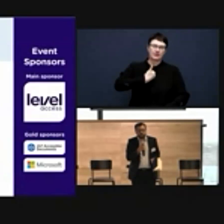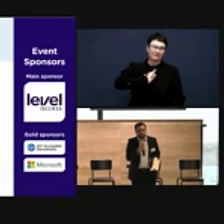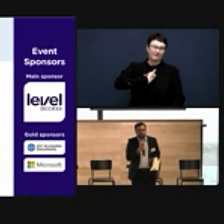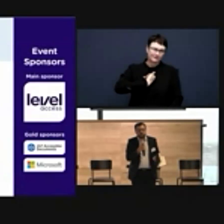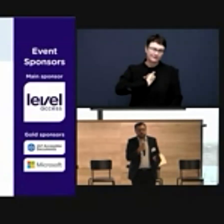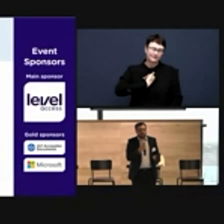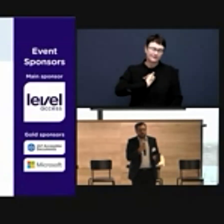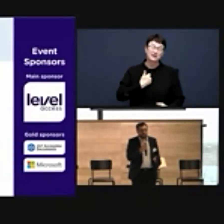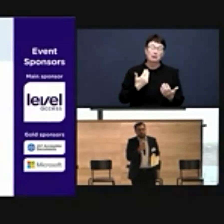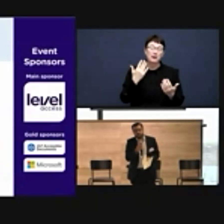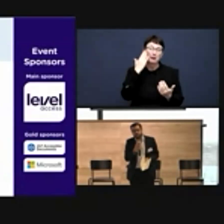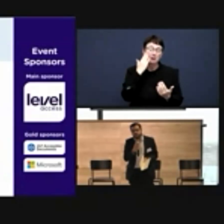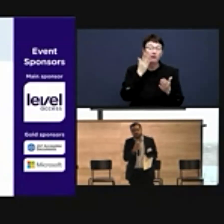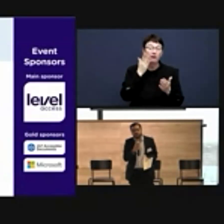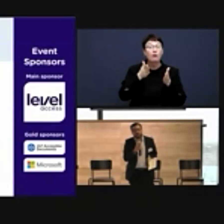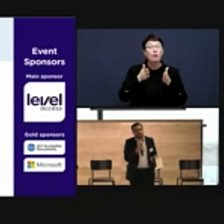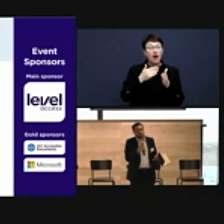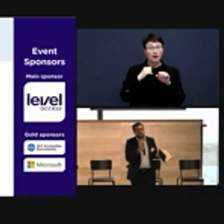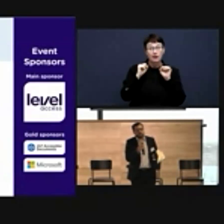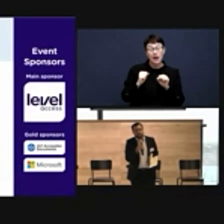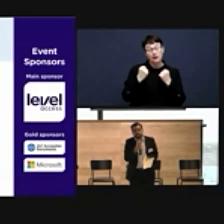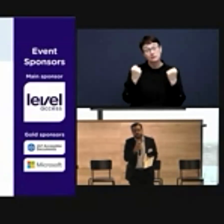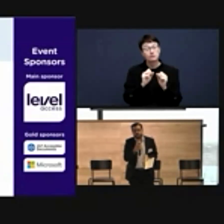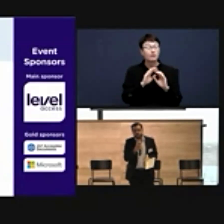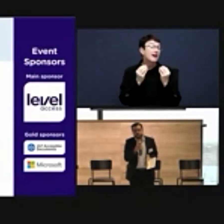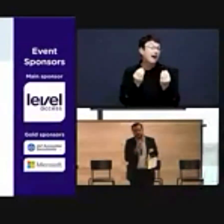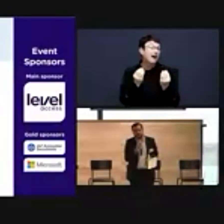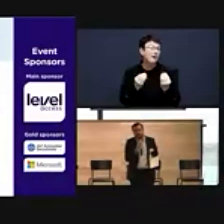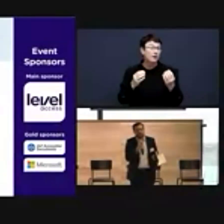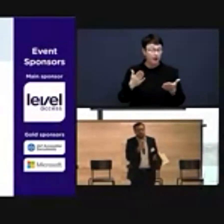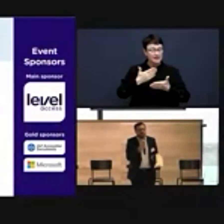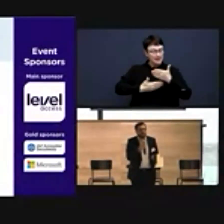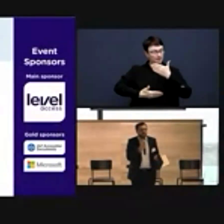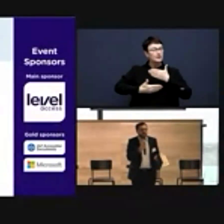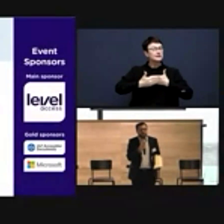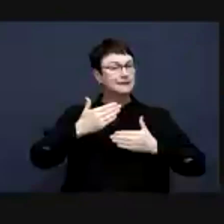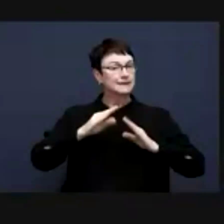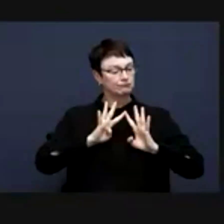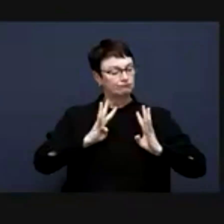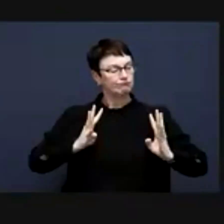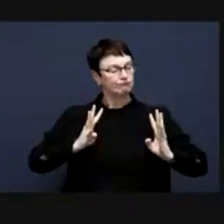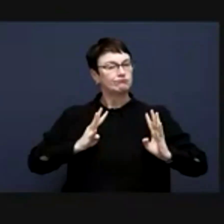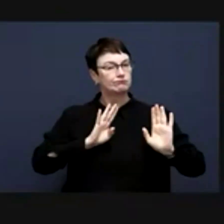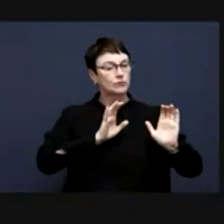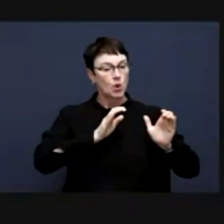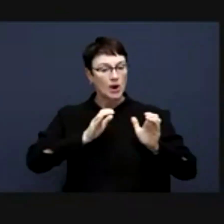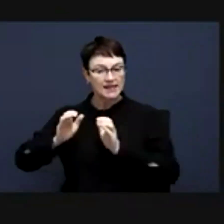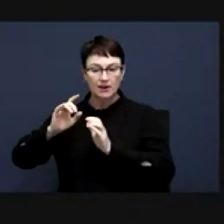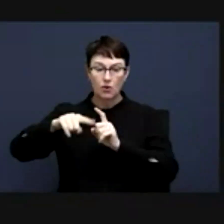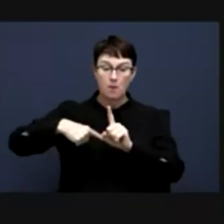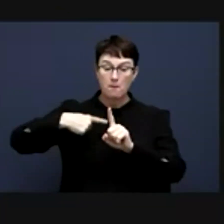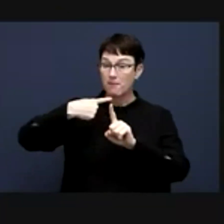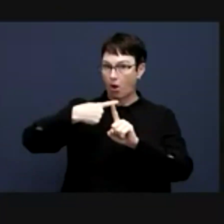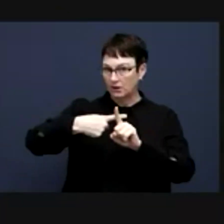do so is by involving persons with disabilities and their representative organizations. And unfortunately, also, as the